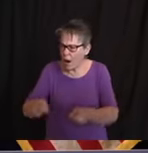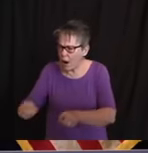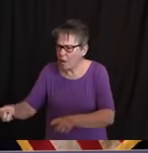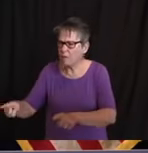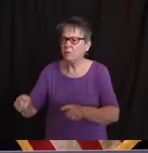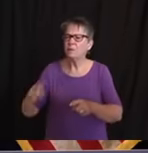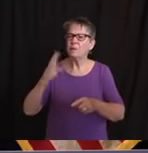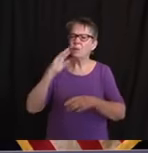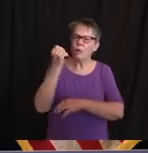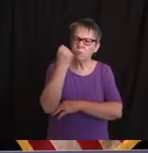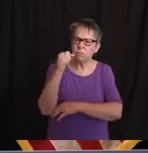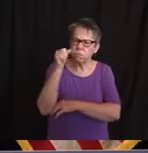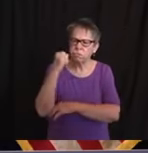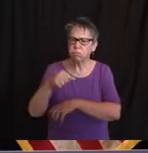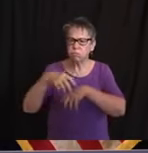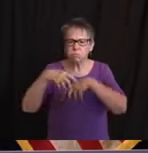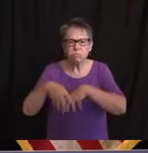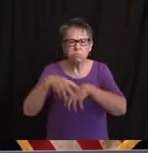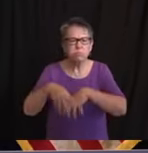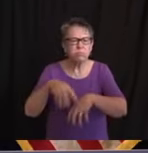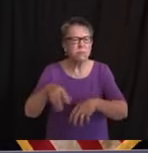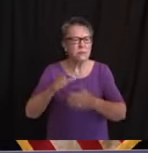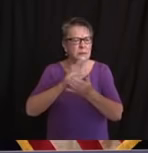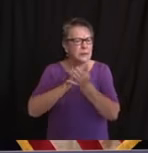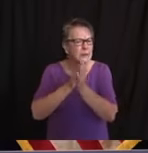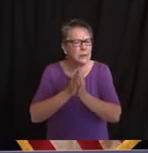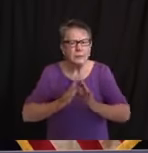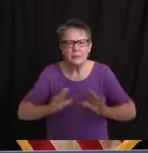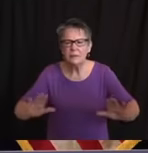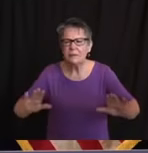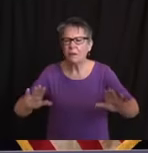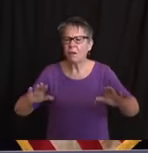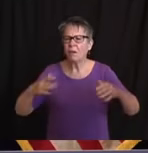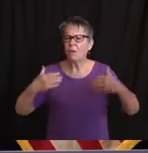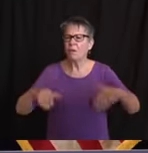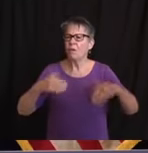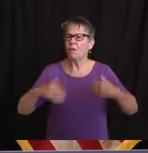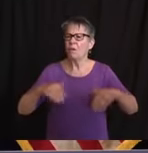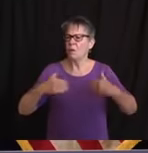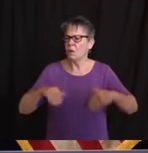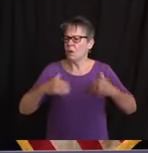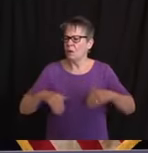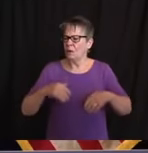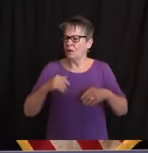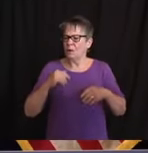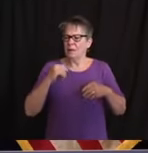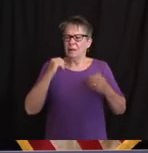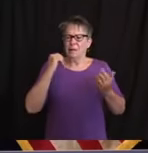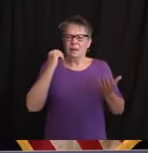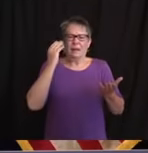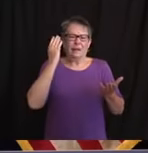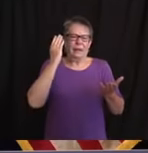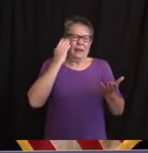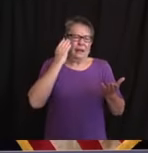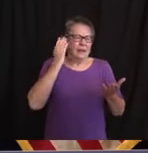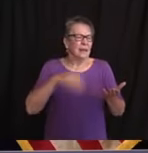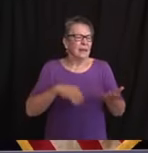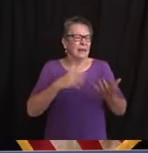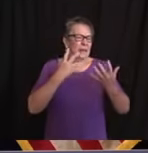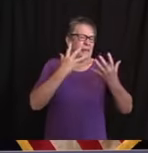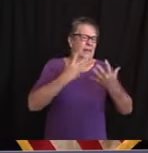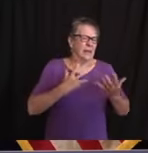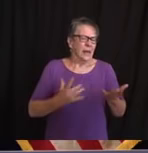measure who should be alive and well today. I think just yesterday there were 21, as far as I know, Pat,